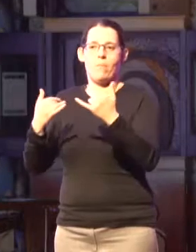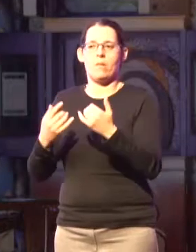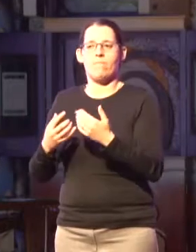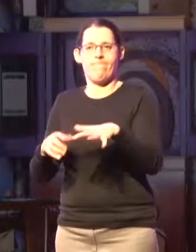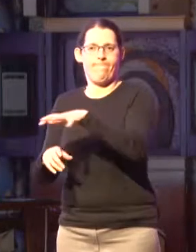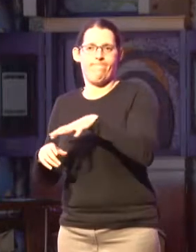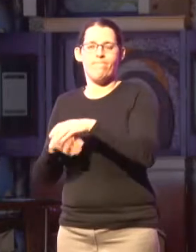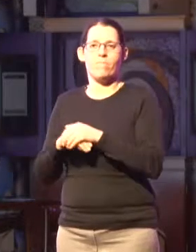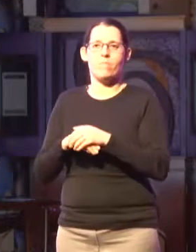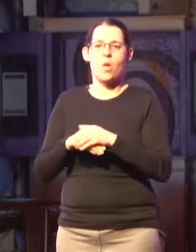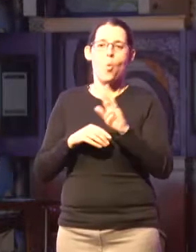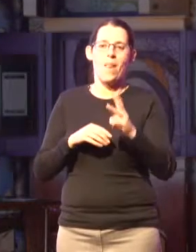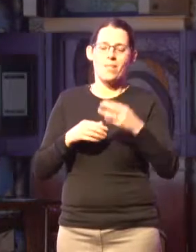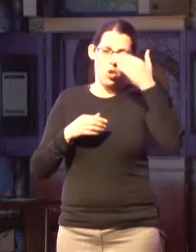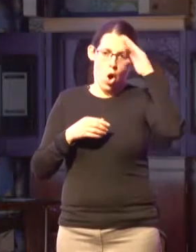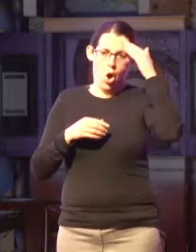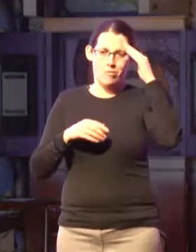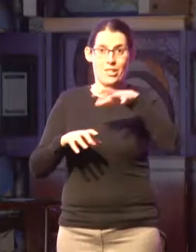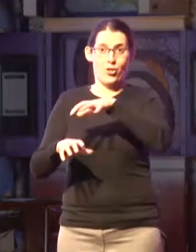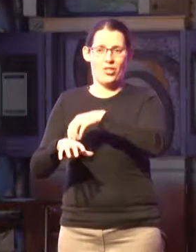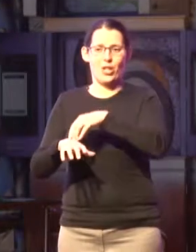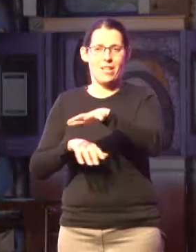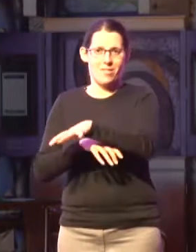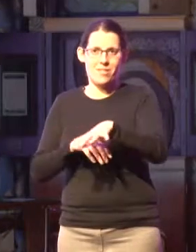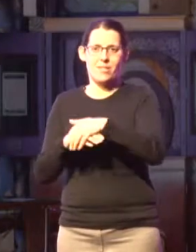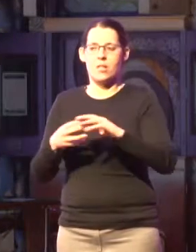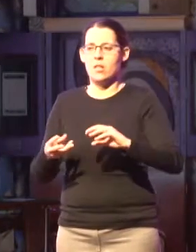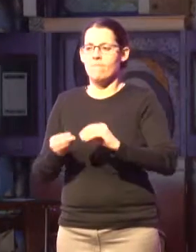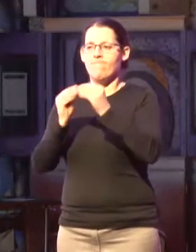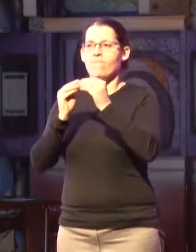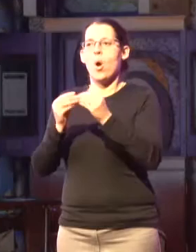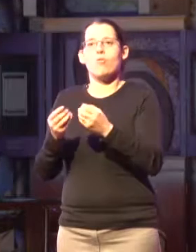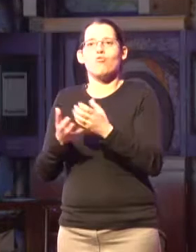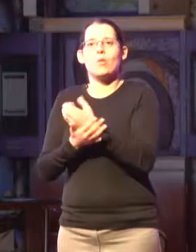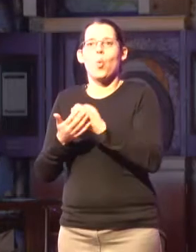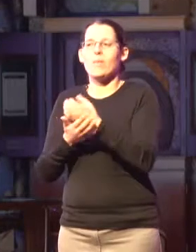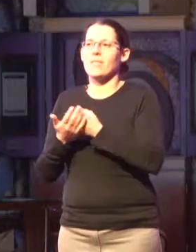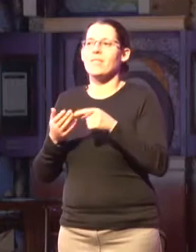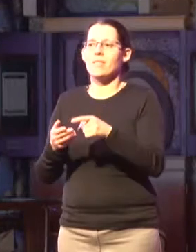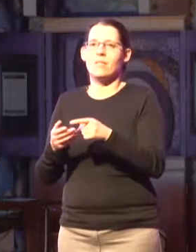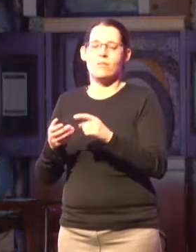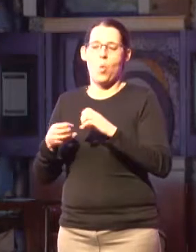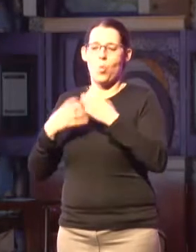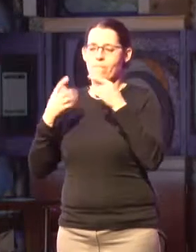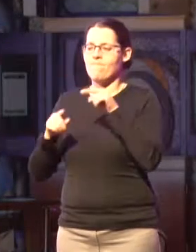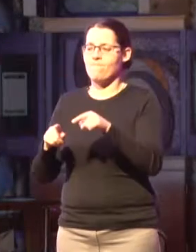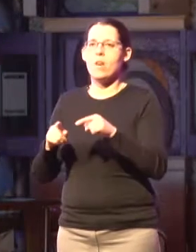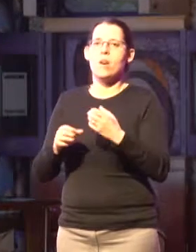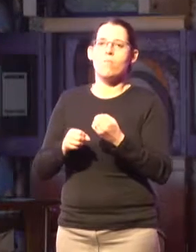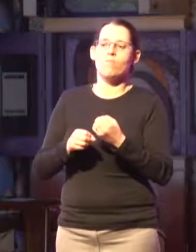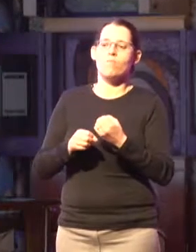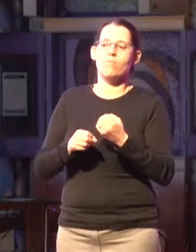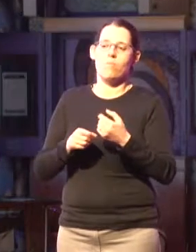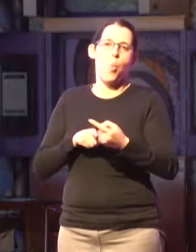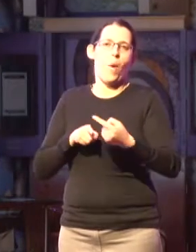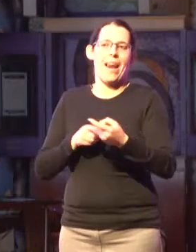has built a website of resources for learning Irish music that provides a basis for their weekly sessions, which run